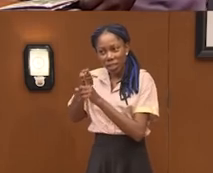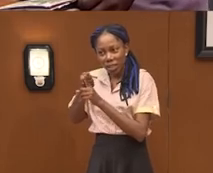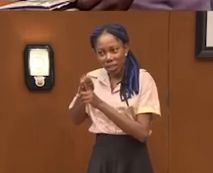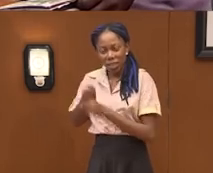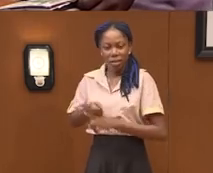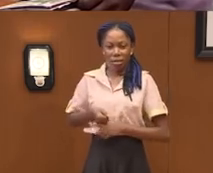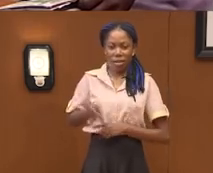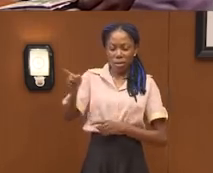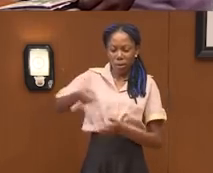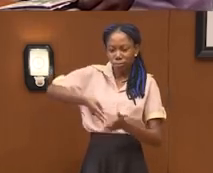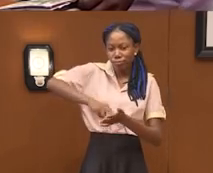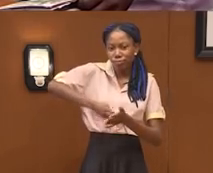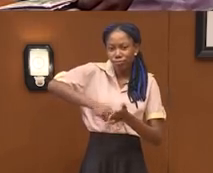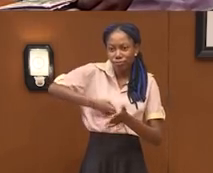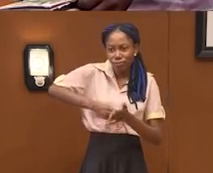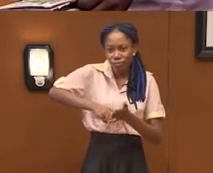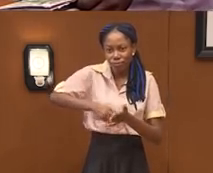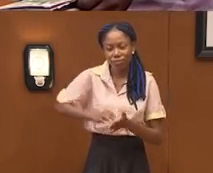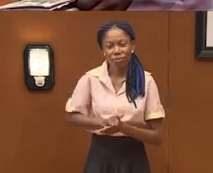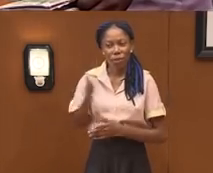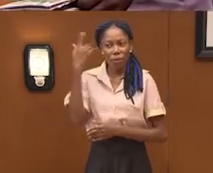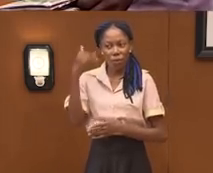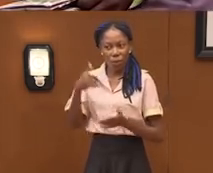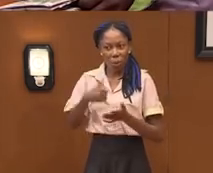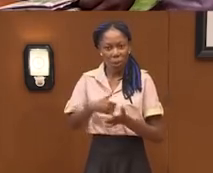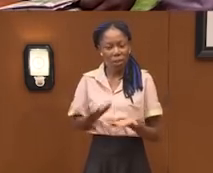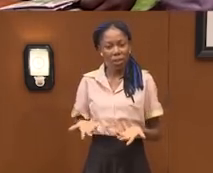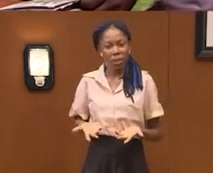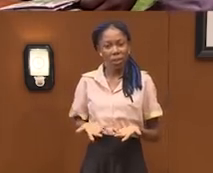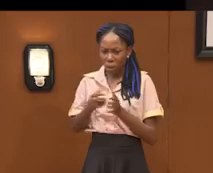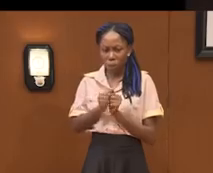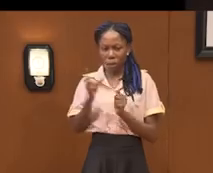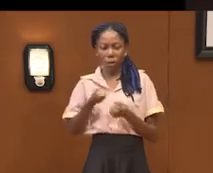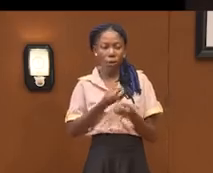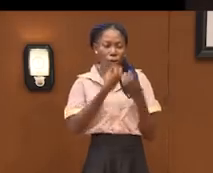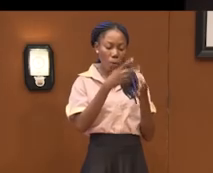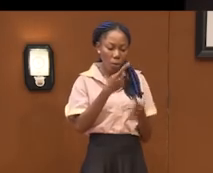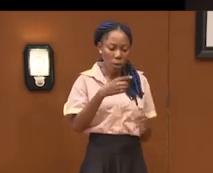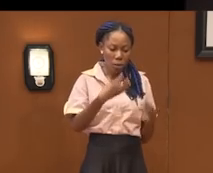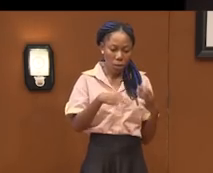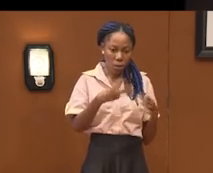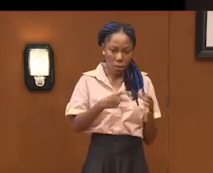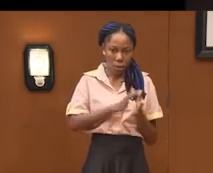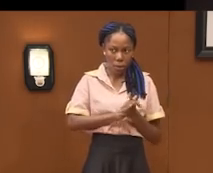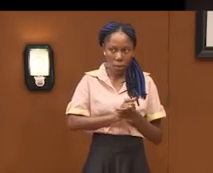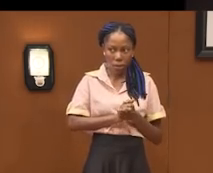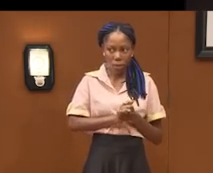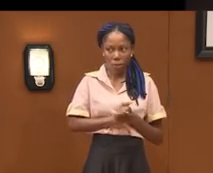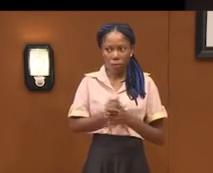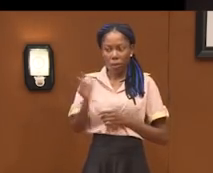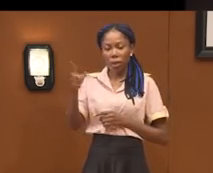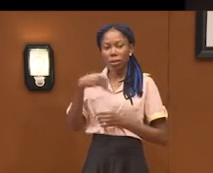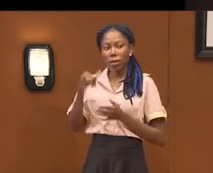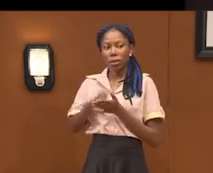that I called a worker outside, in his own hand, to put water for myself. I spent about 14,000 before